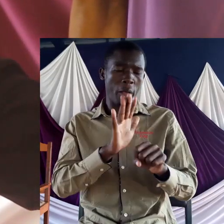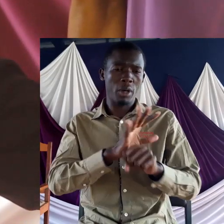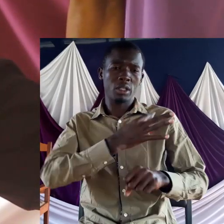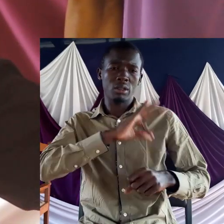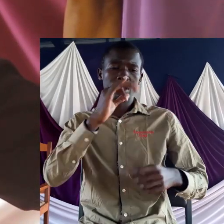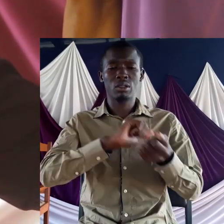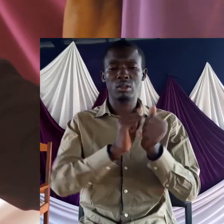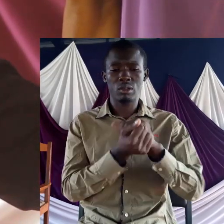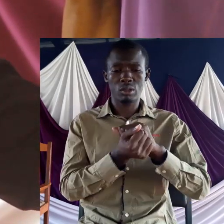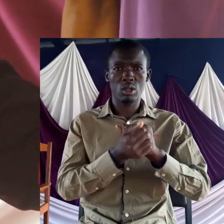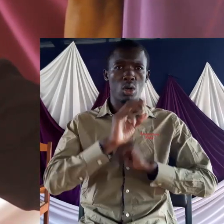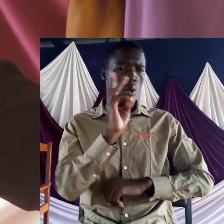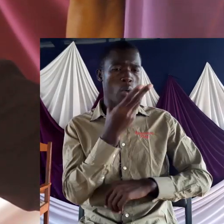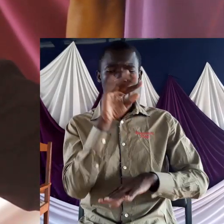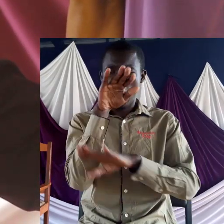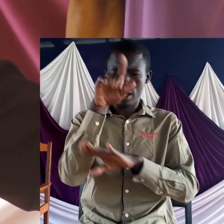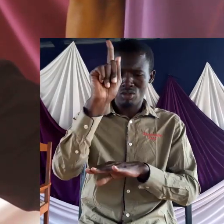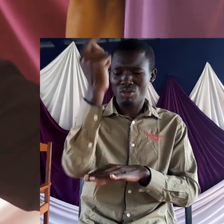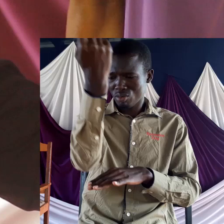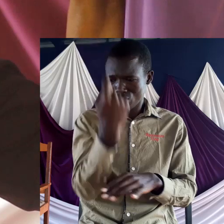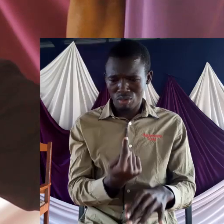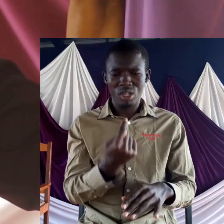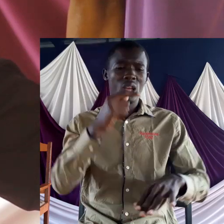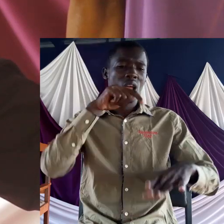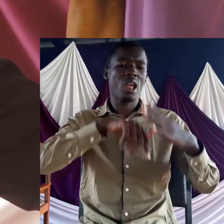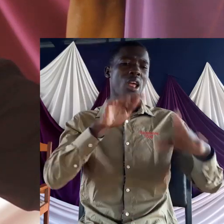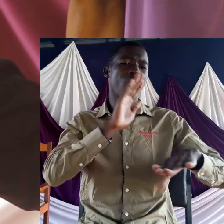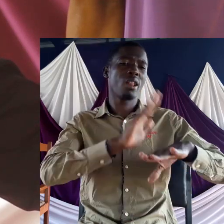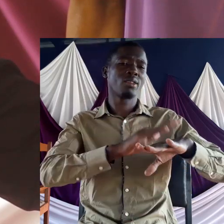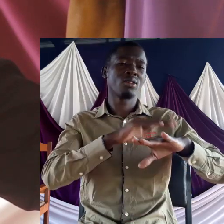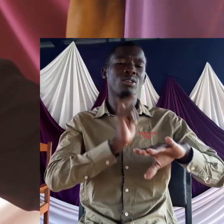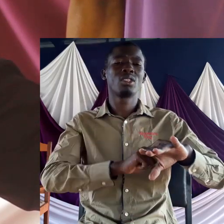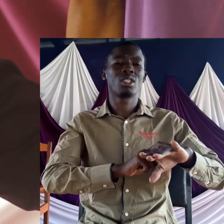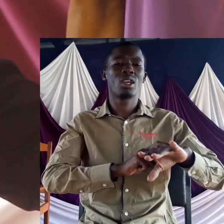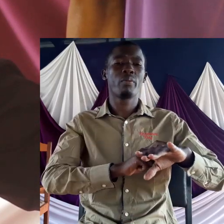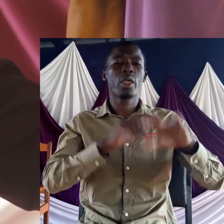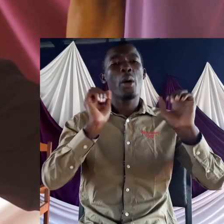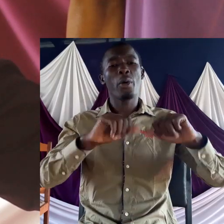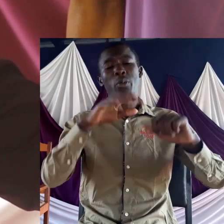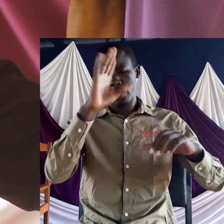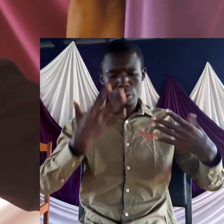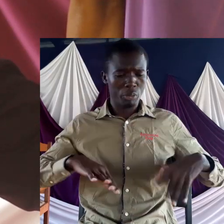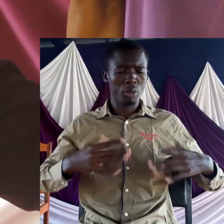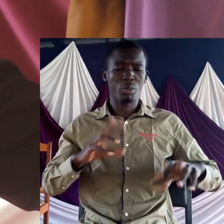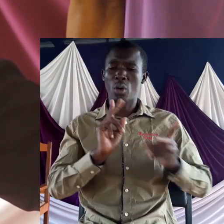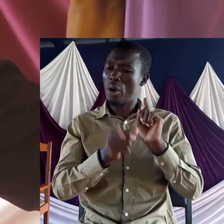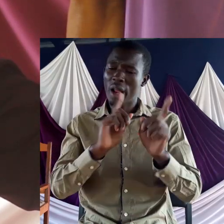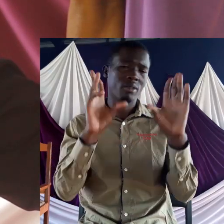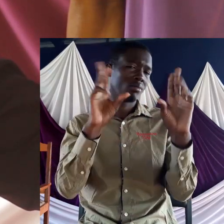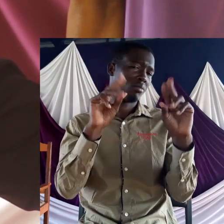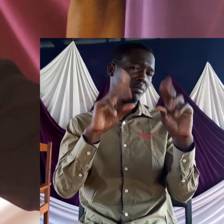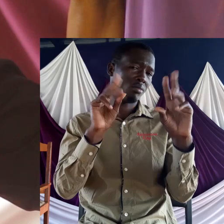And Lord, we are asking you to intervene in good time so that your people may not run away from you but come back to